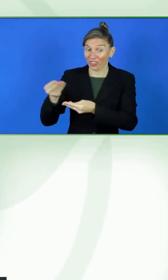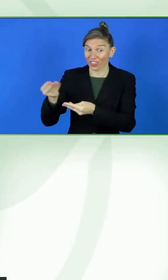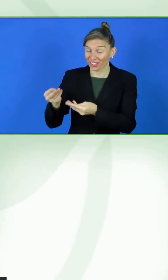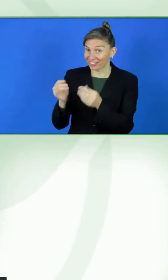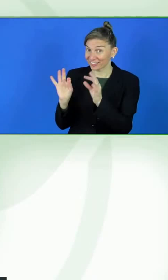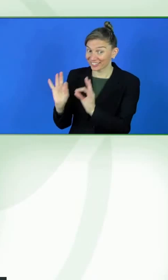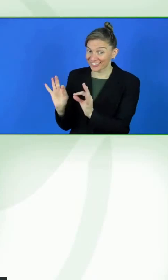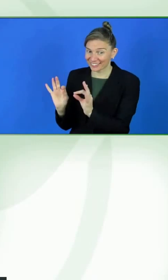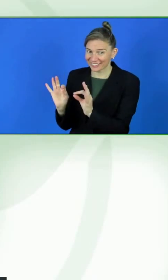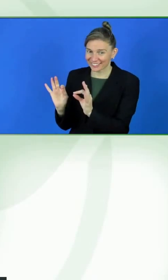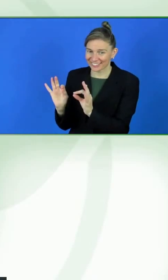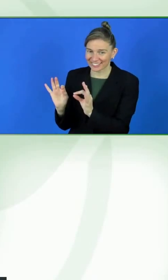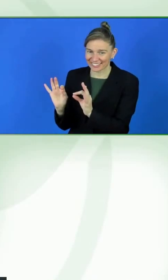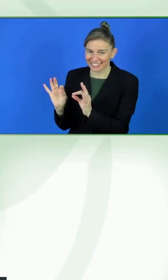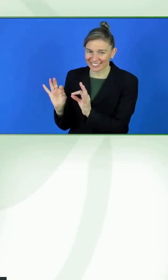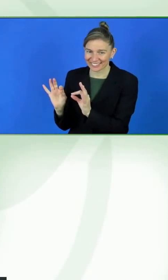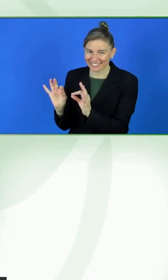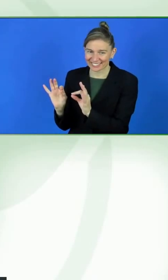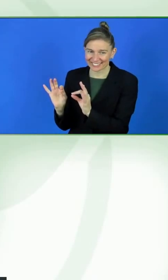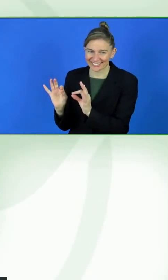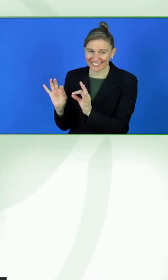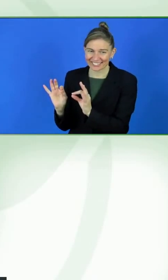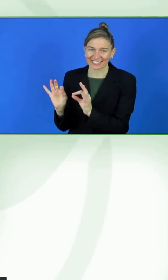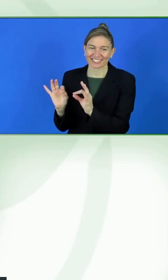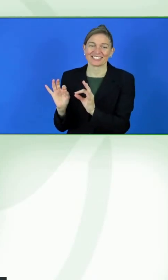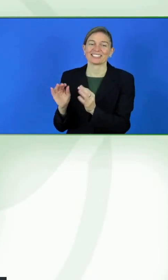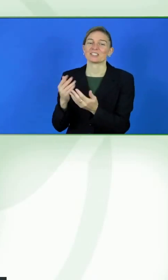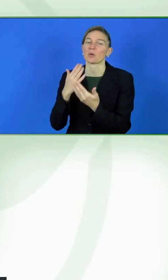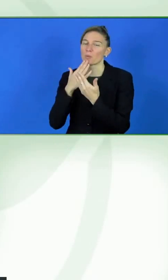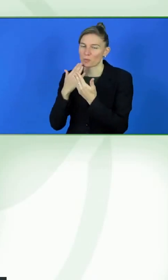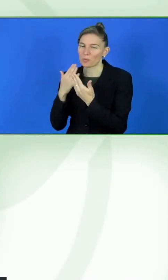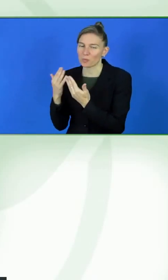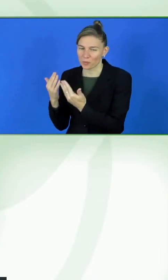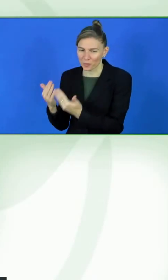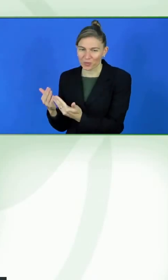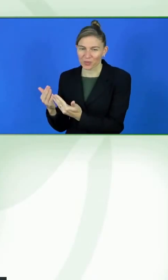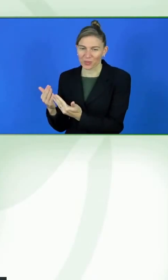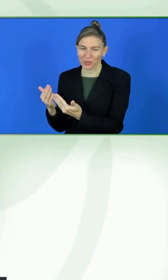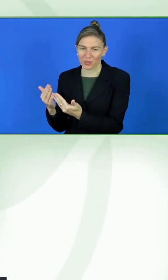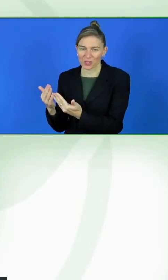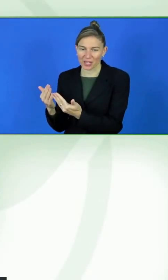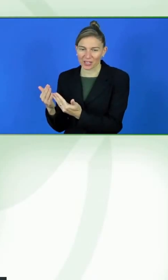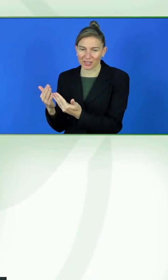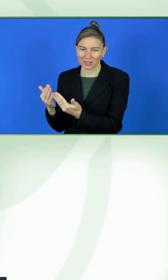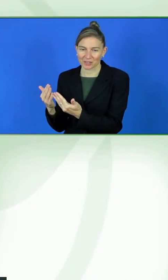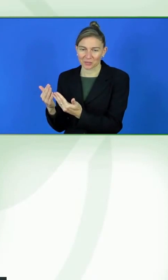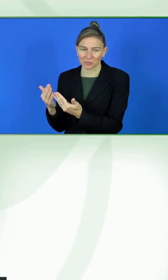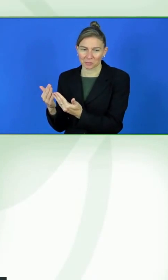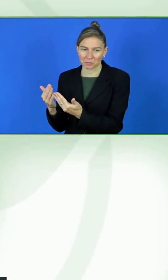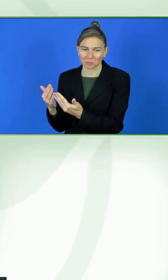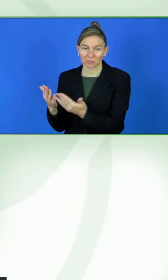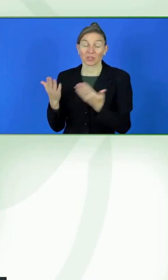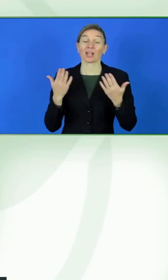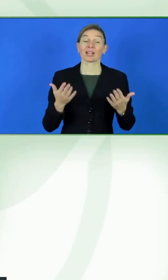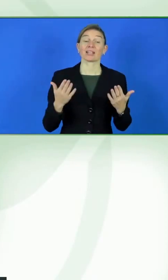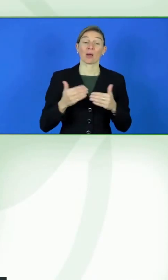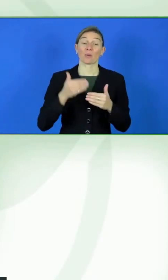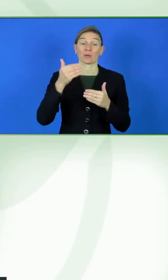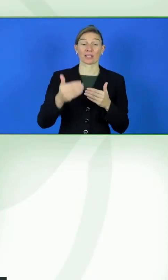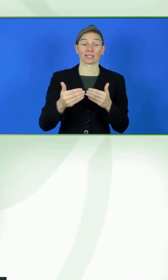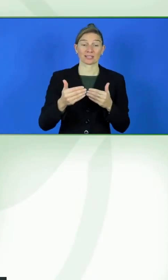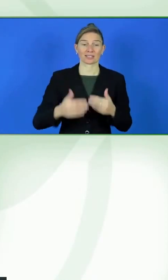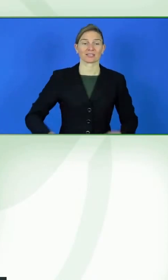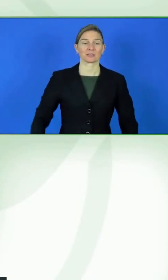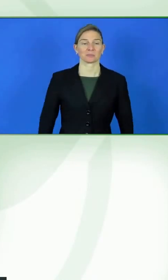this is okay. So thank you very much. And we will come to the next solution, which is